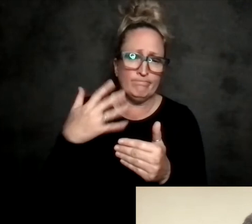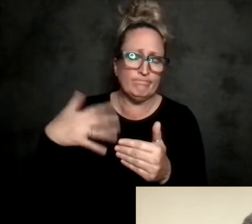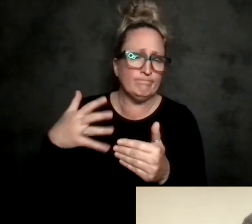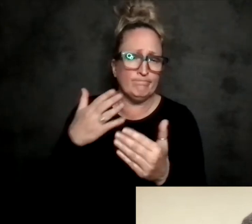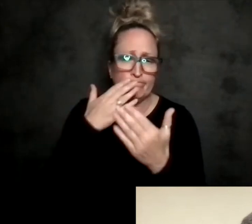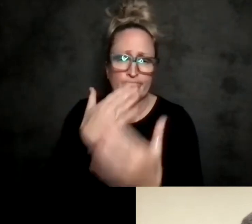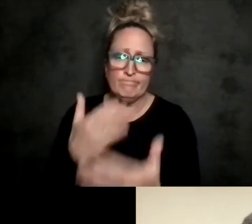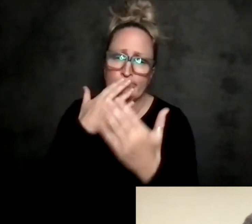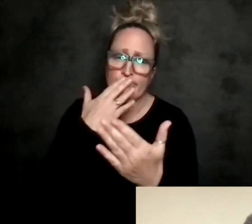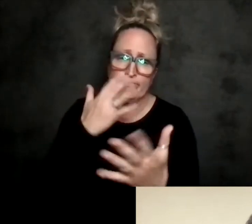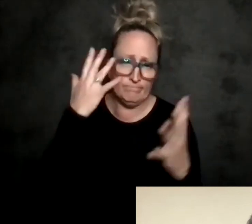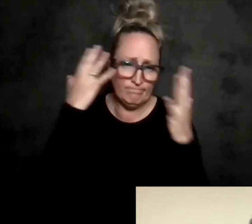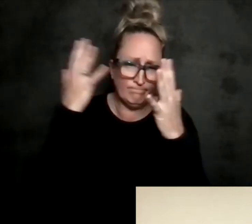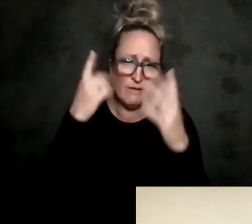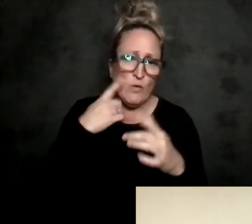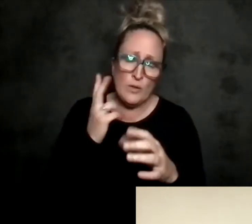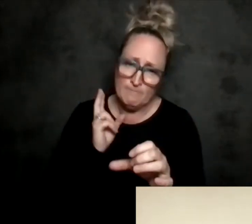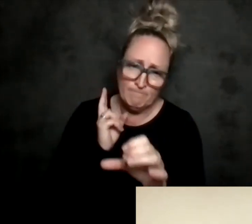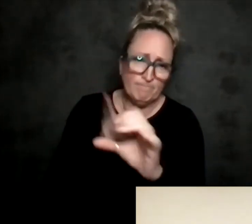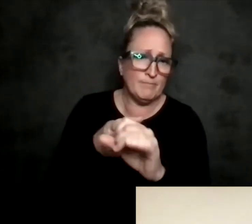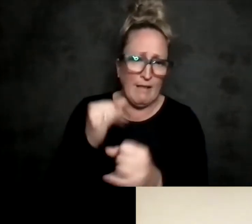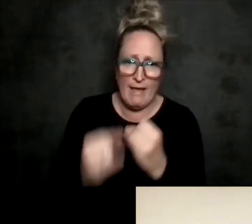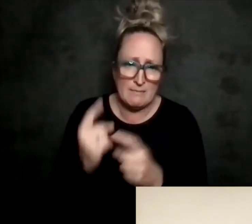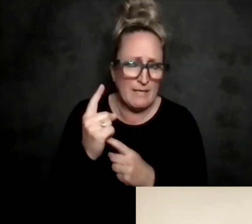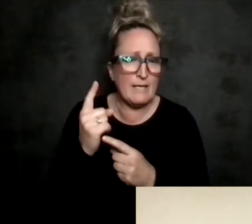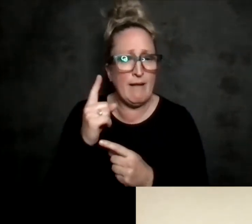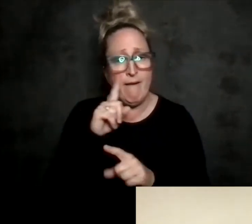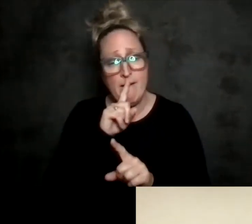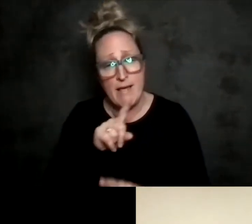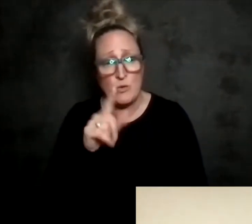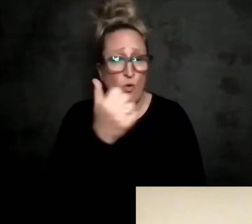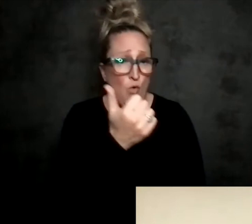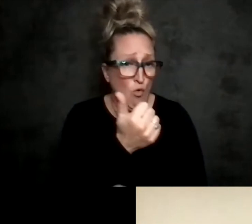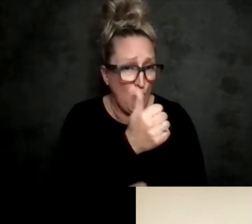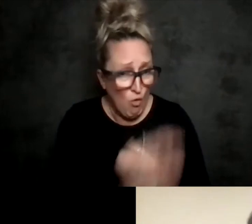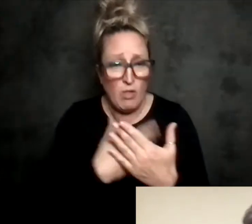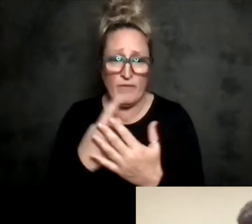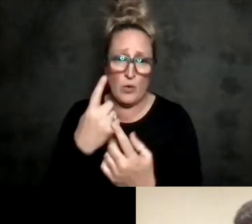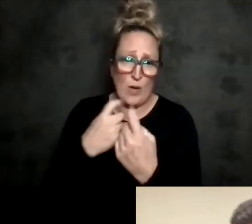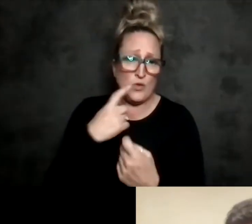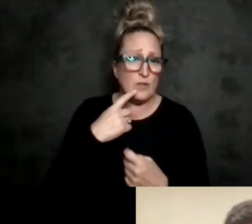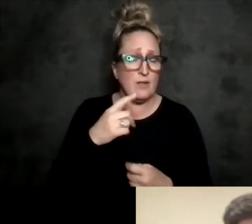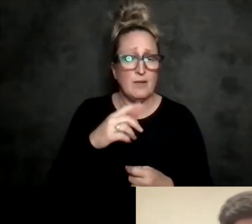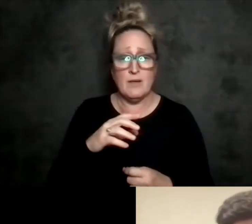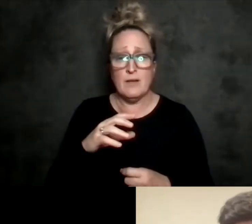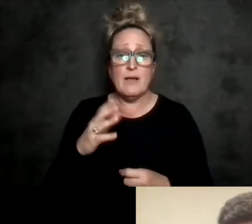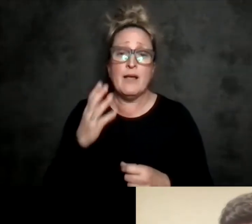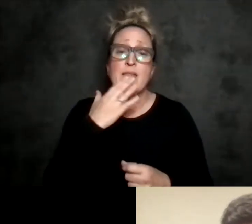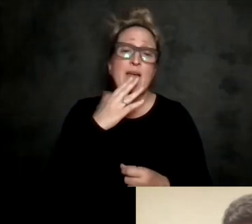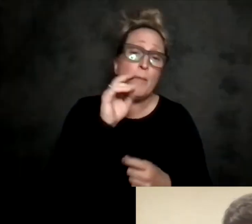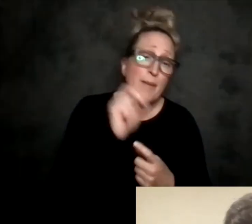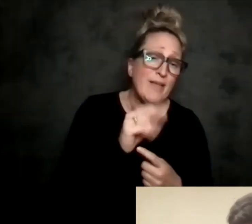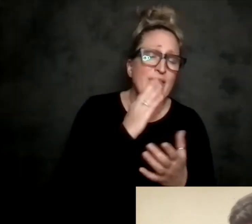of thanks for jumping on at the last minute and answering all of your questions very ably. Thank you, Ben.